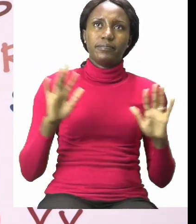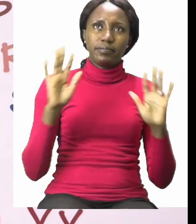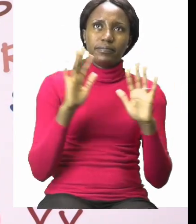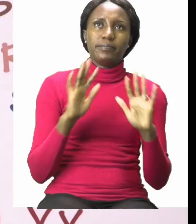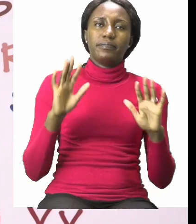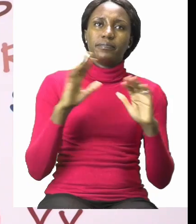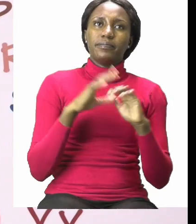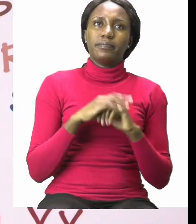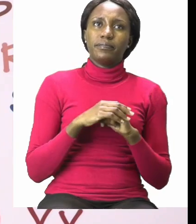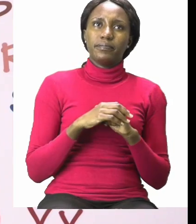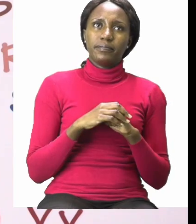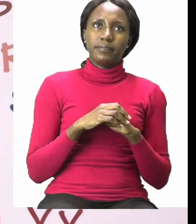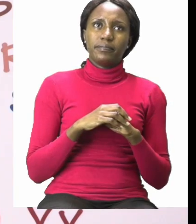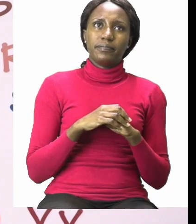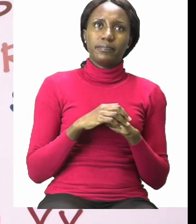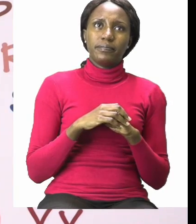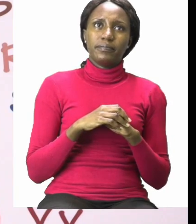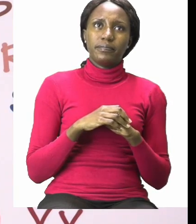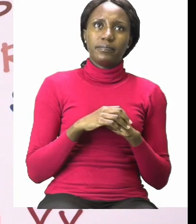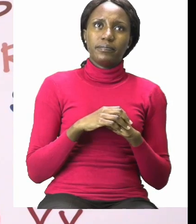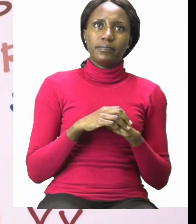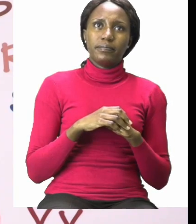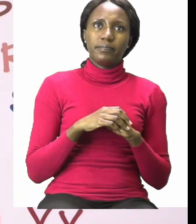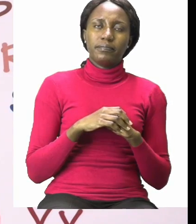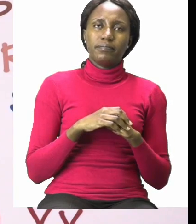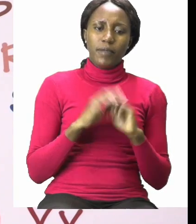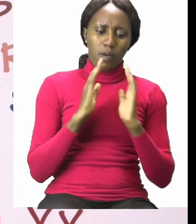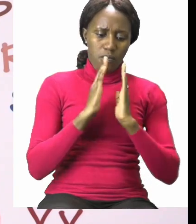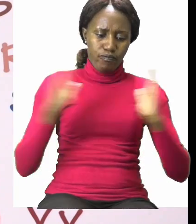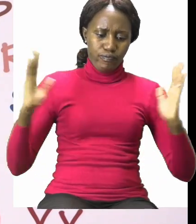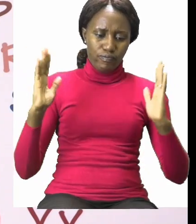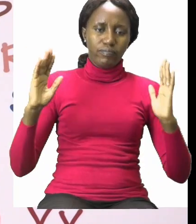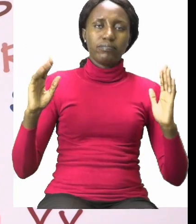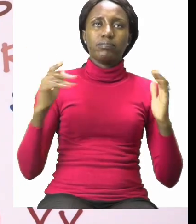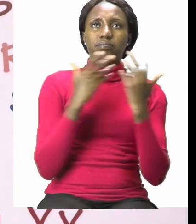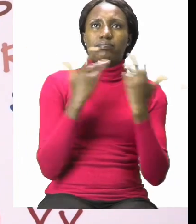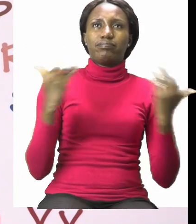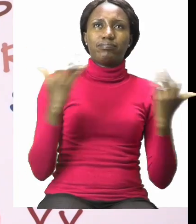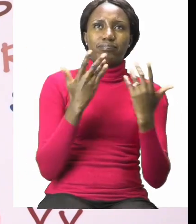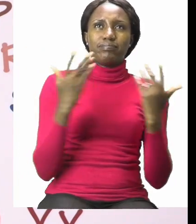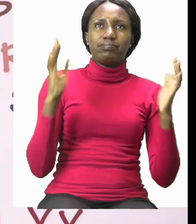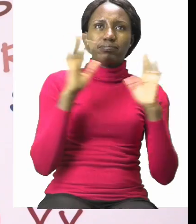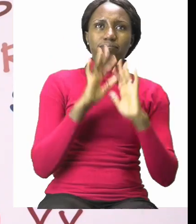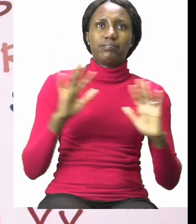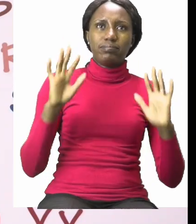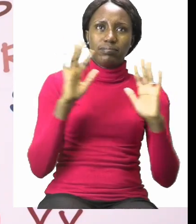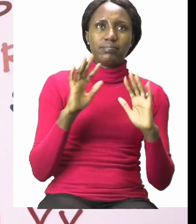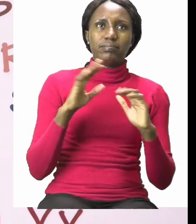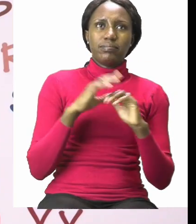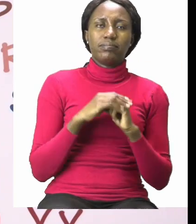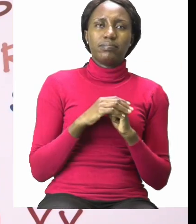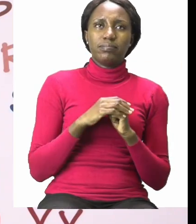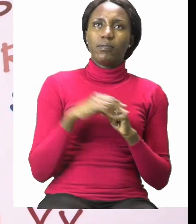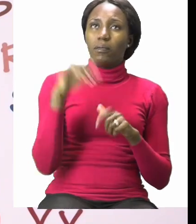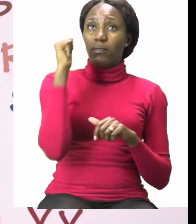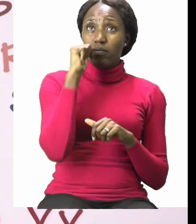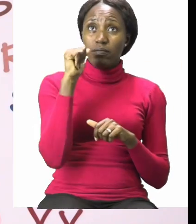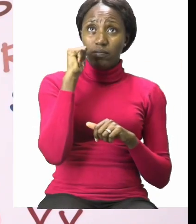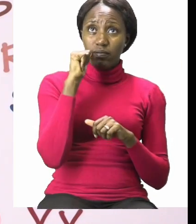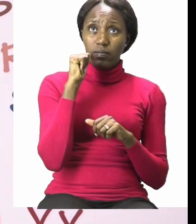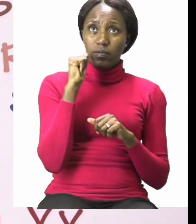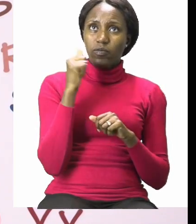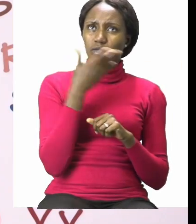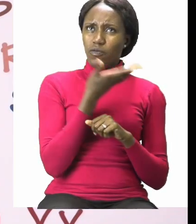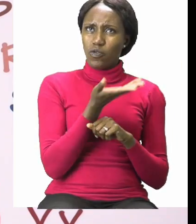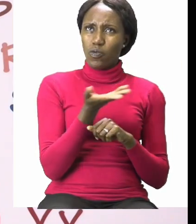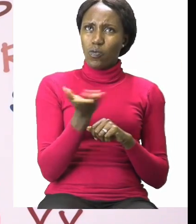all the objects that are thick. And then you're going to use yellow for all